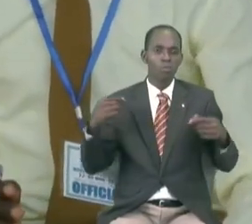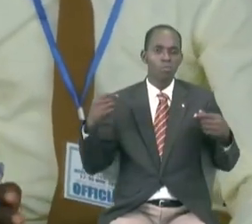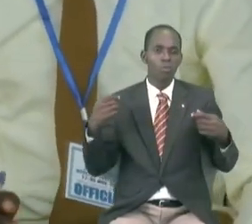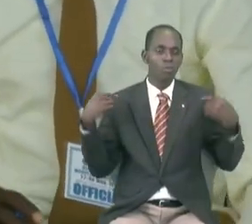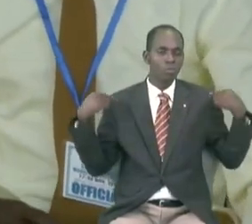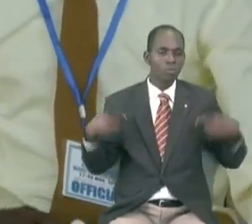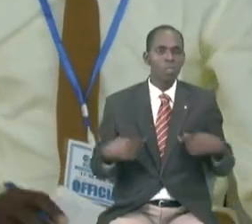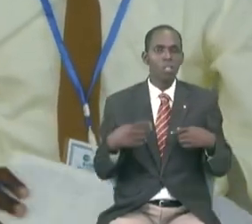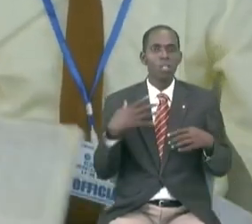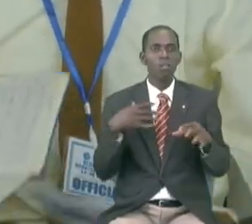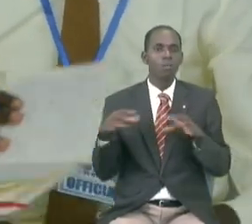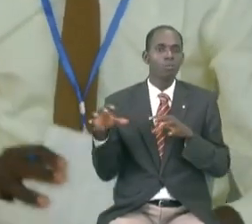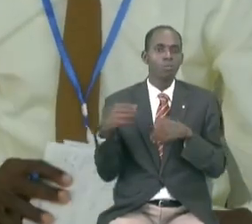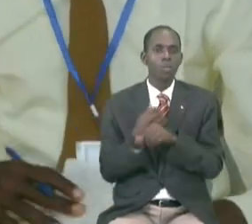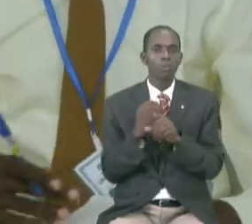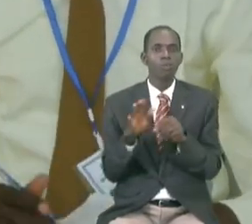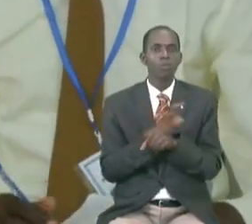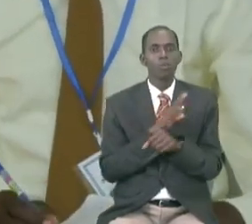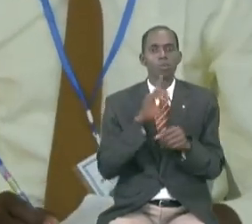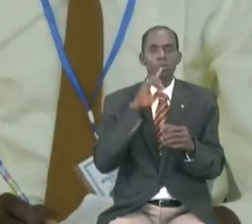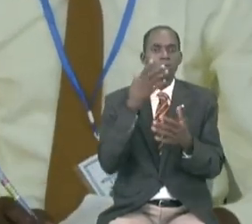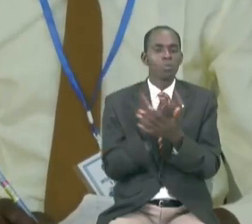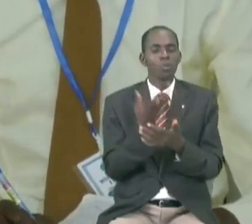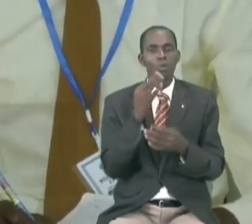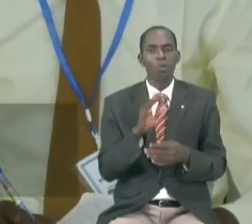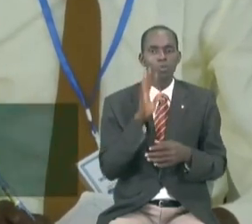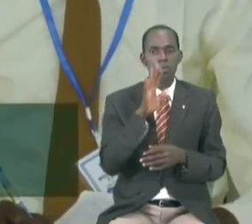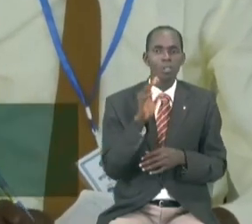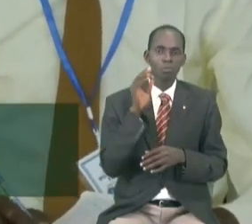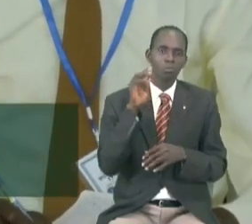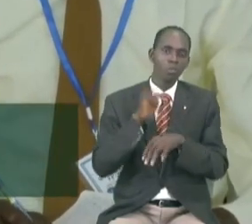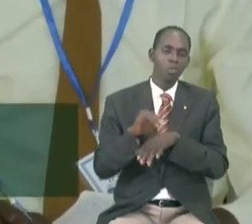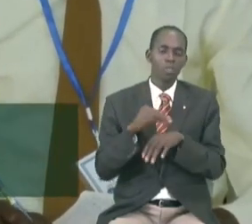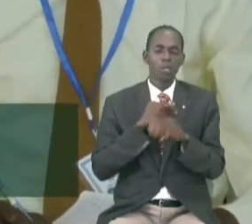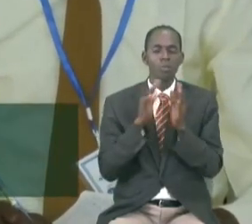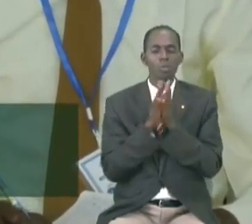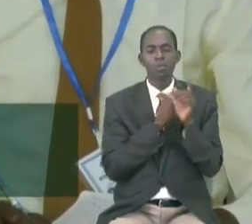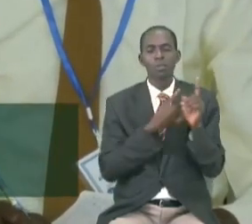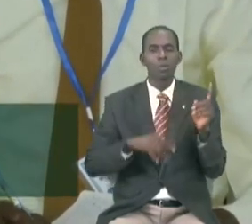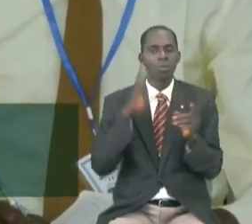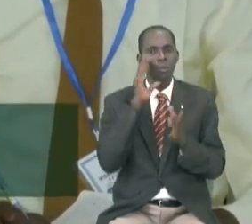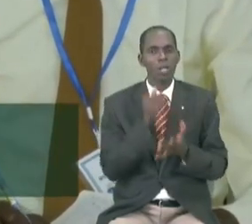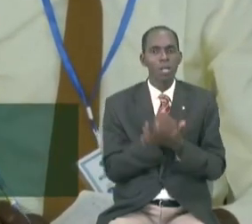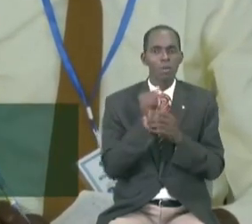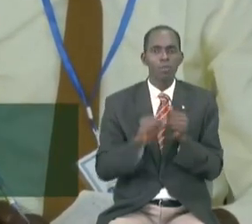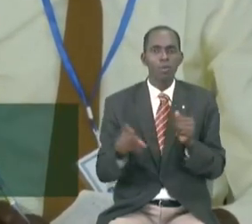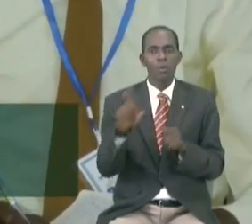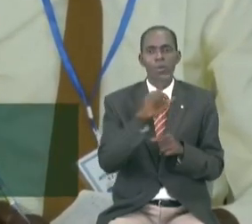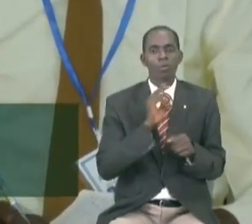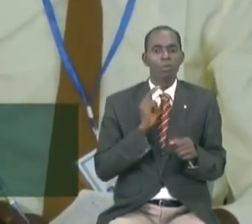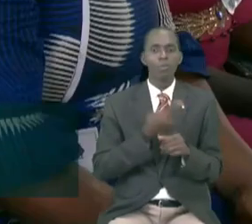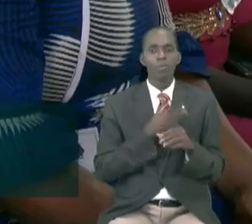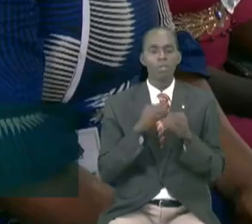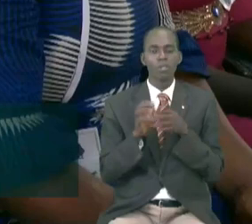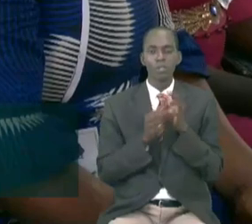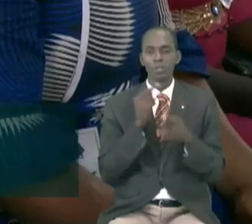at number two there. Number two there is the forgiveness of a persuaded penitent people. We're looking at